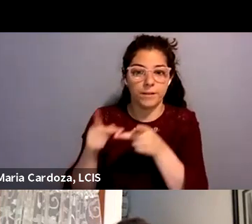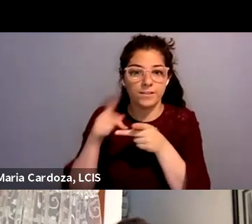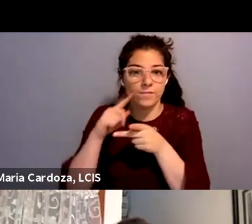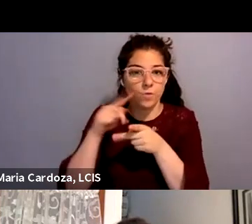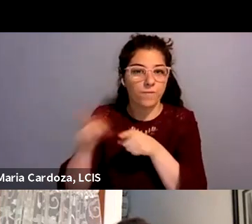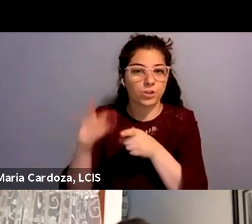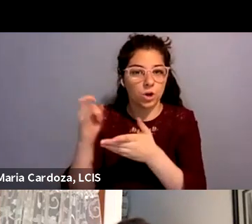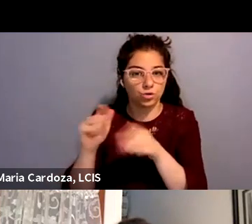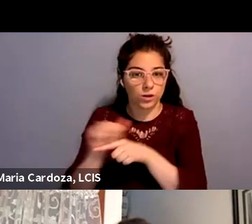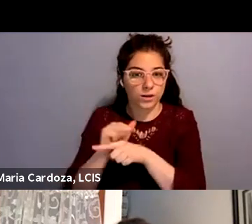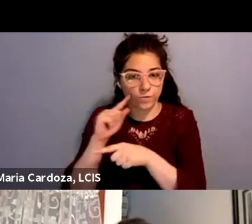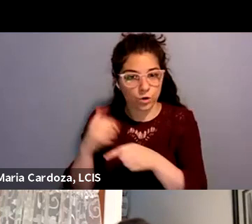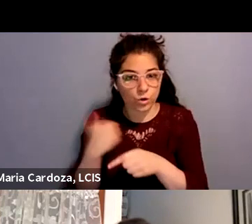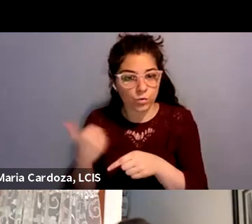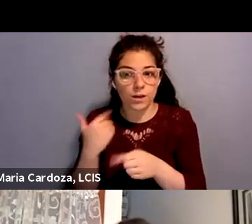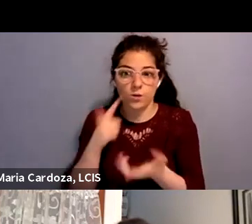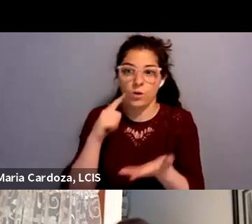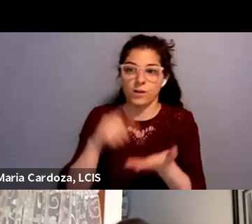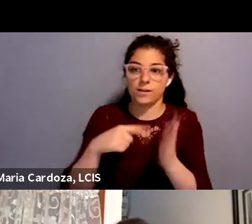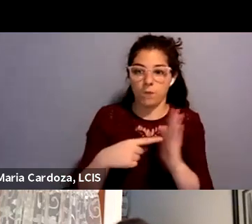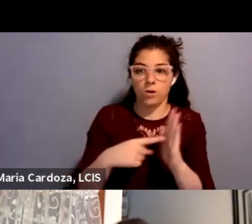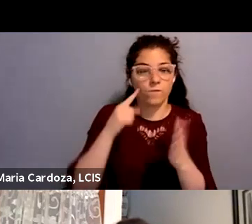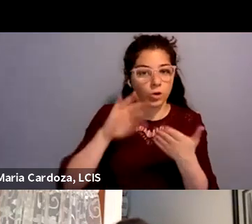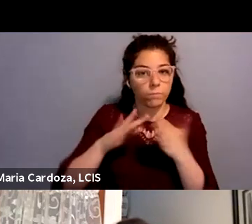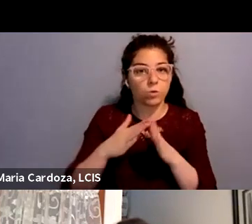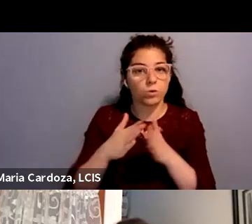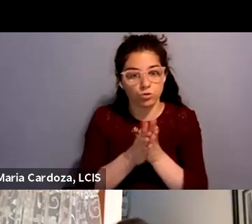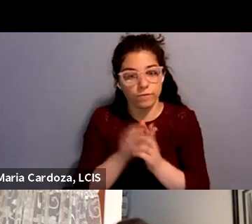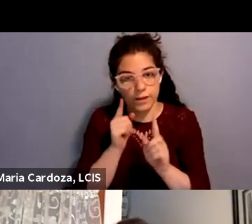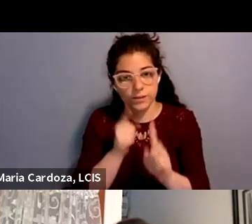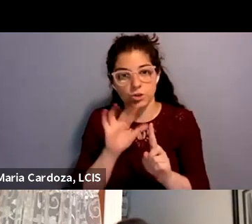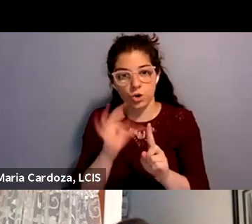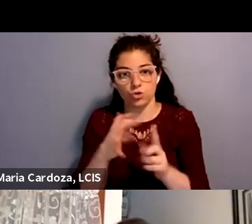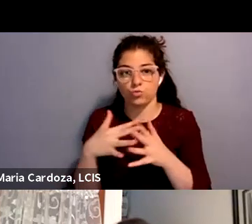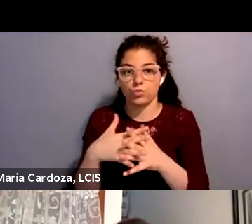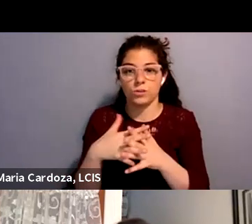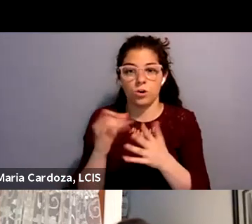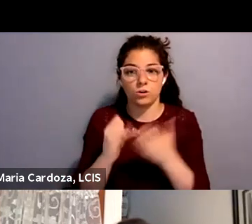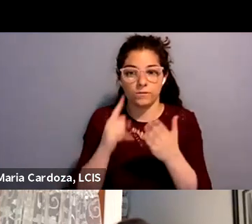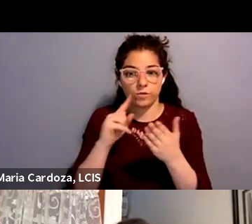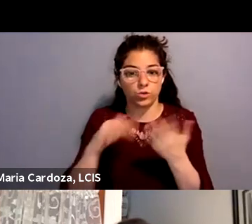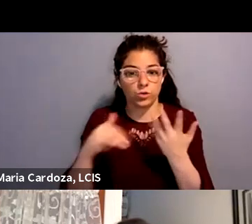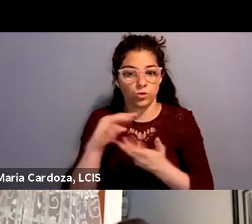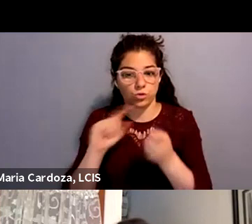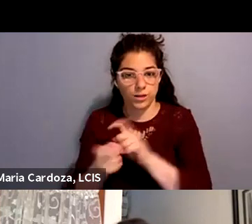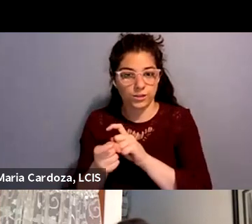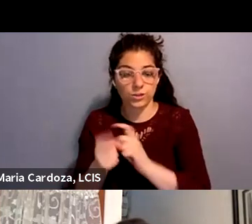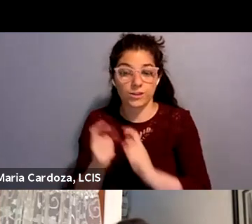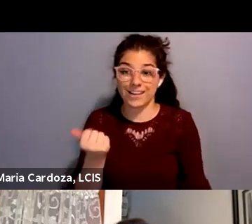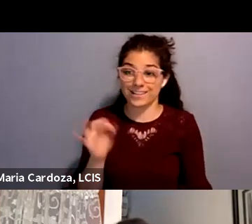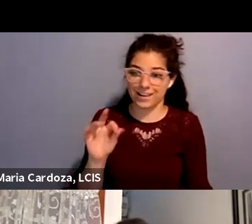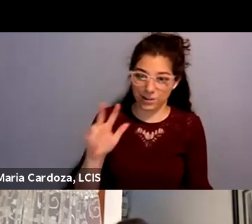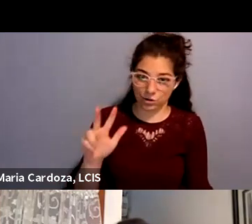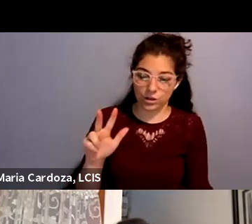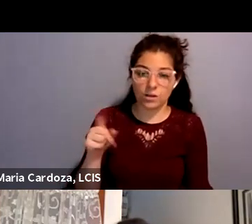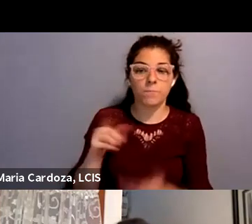youth and a recognized model for community-driven, culturally rooted arts for social change. In 1993, Francis became the